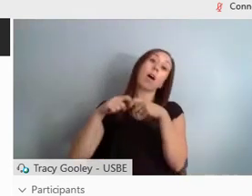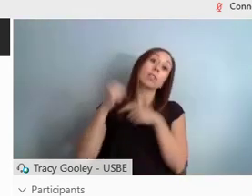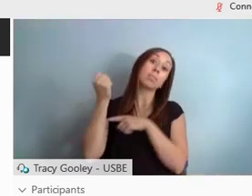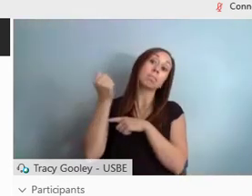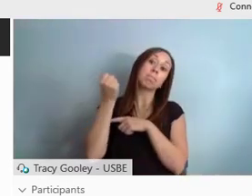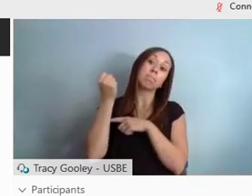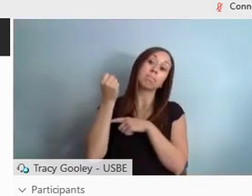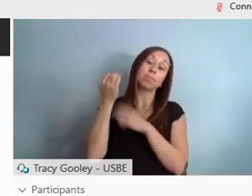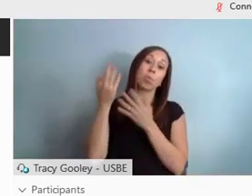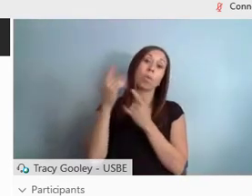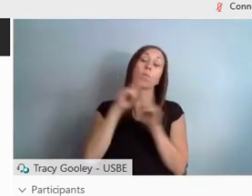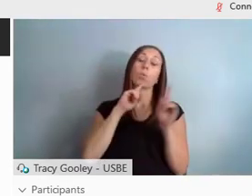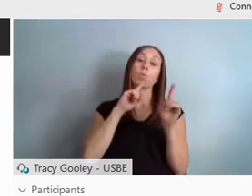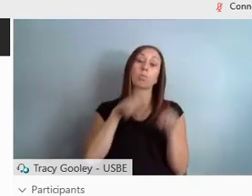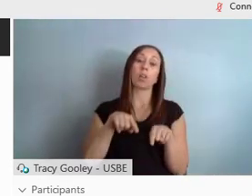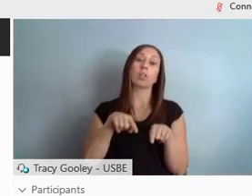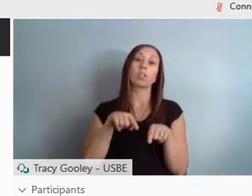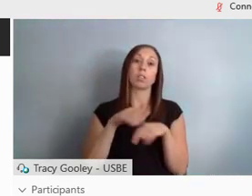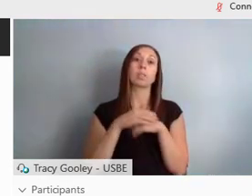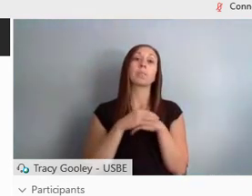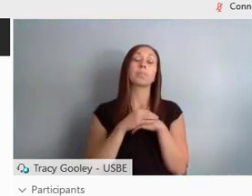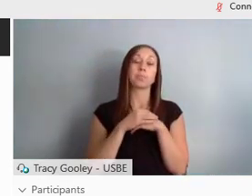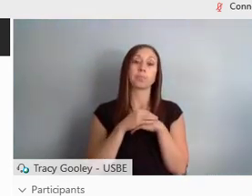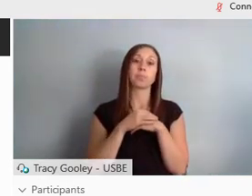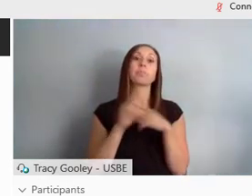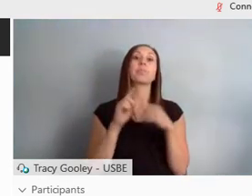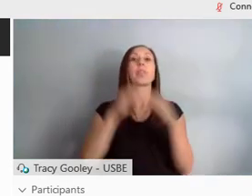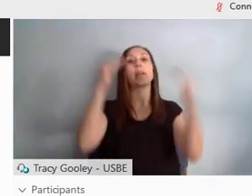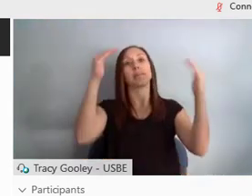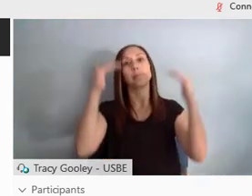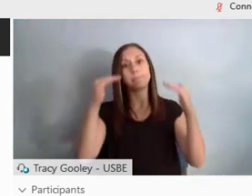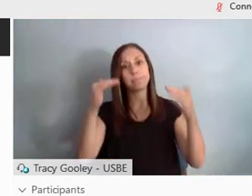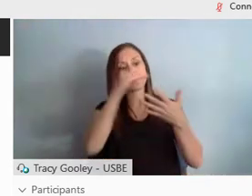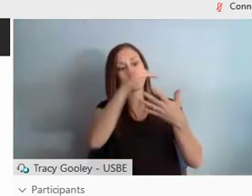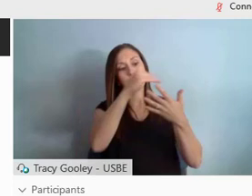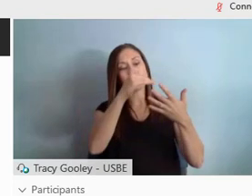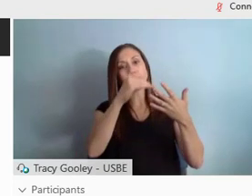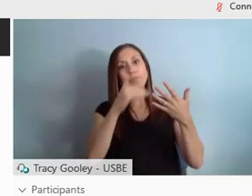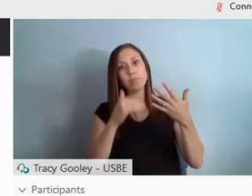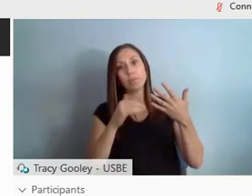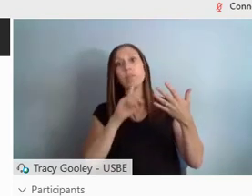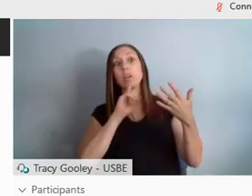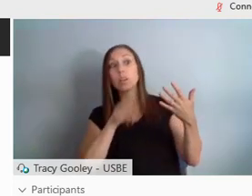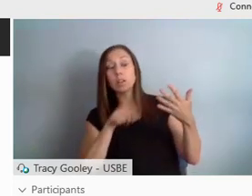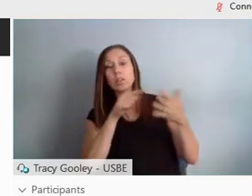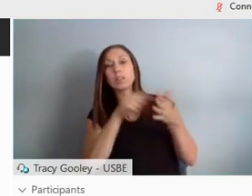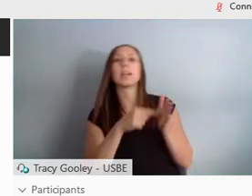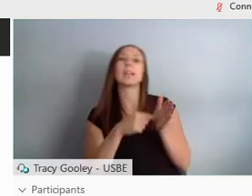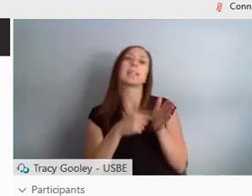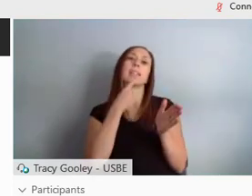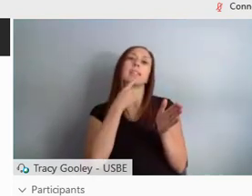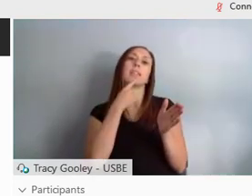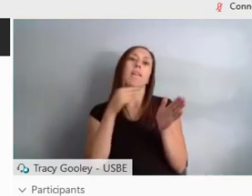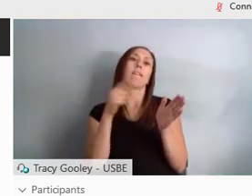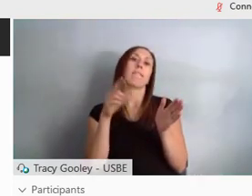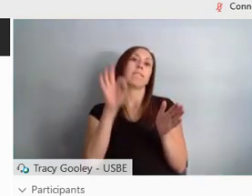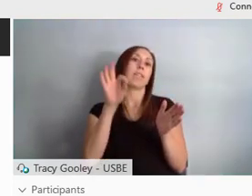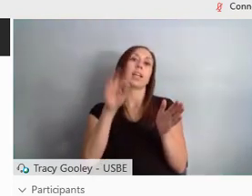the student's response and then move on to the next one. After they've responded, point to a